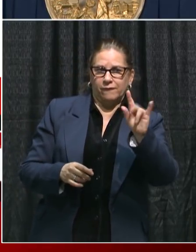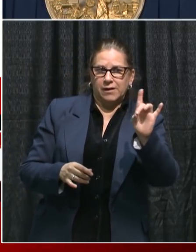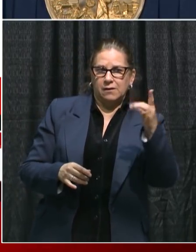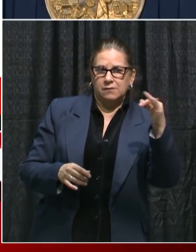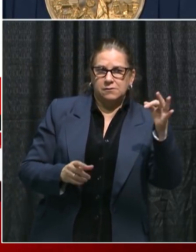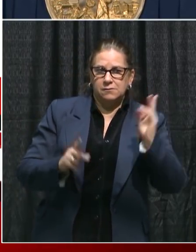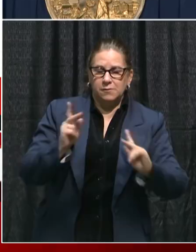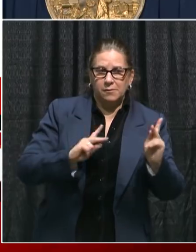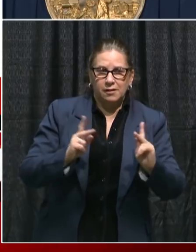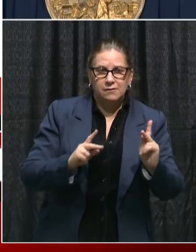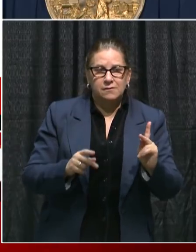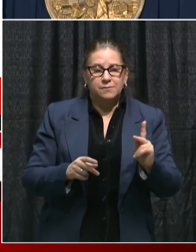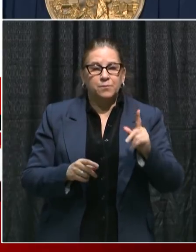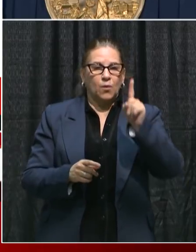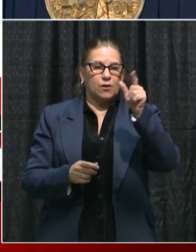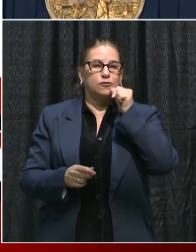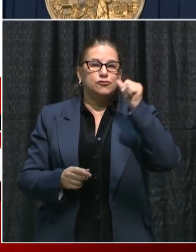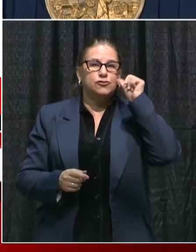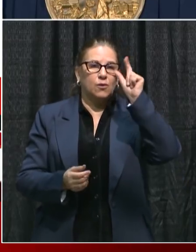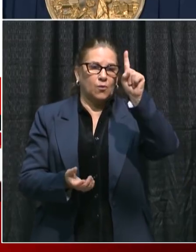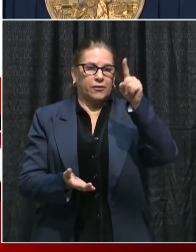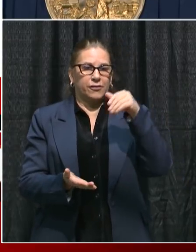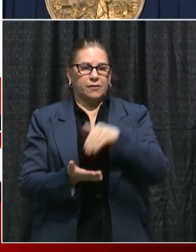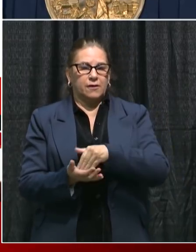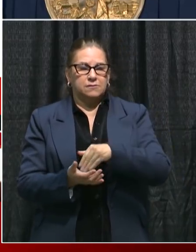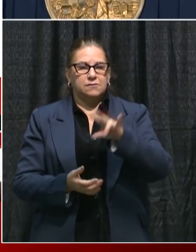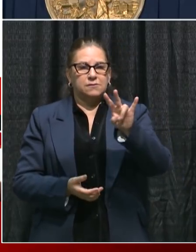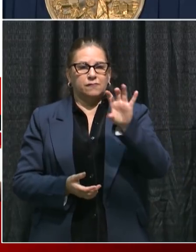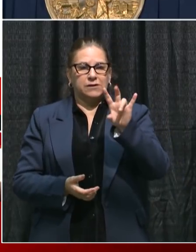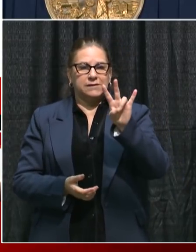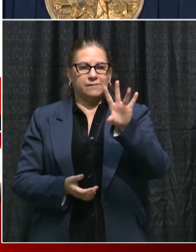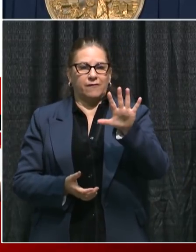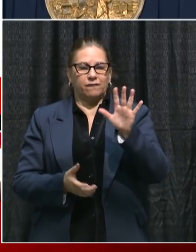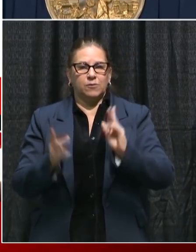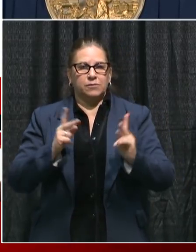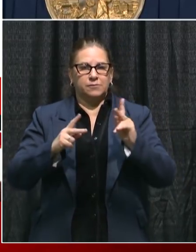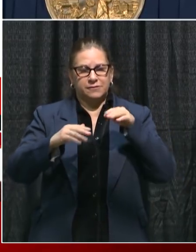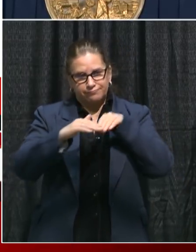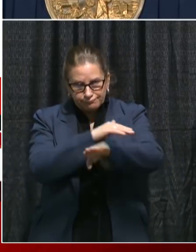1,775 patients were hospitalized in DC, which represents